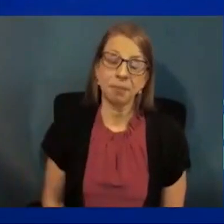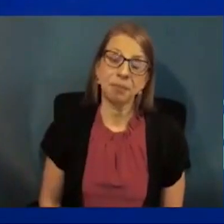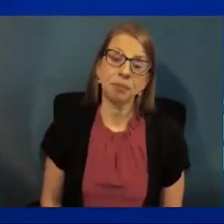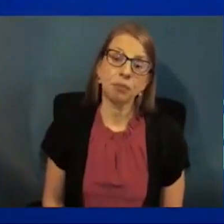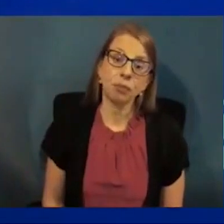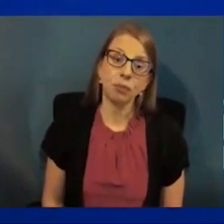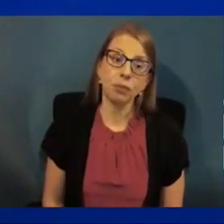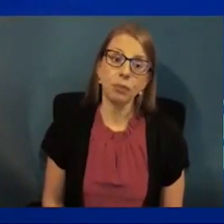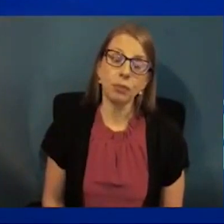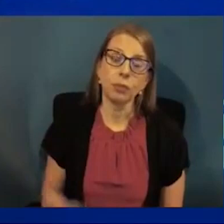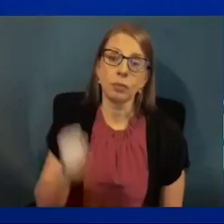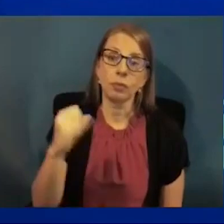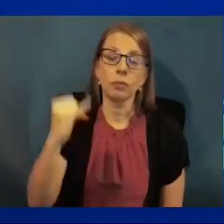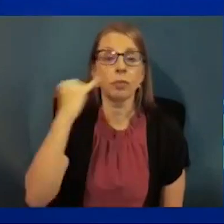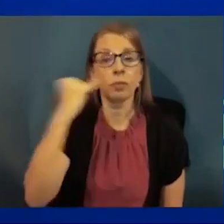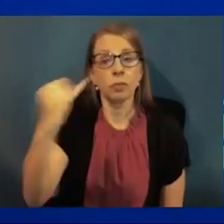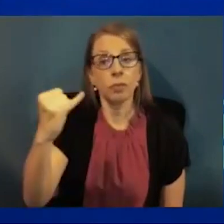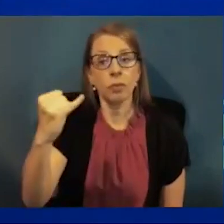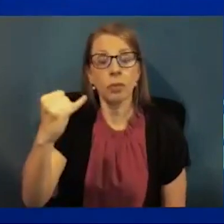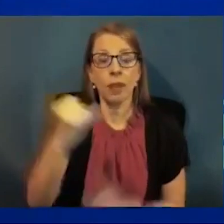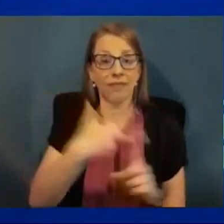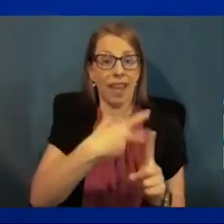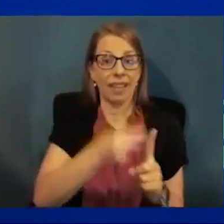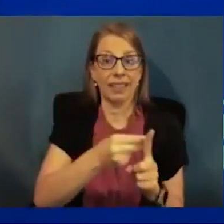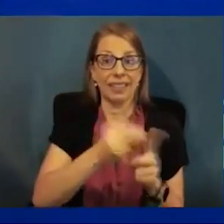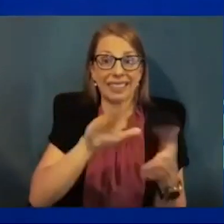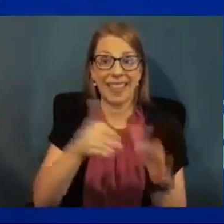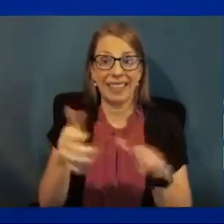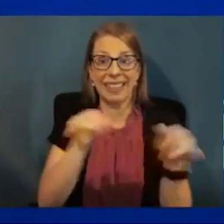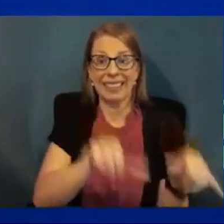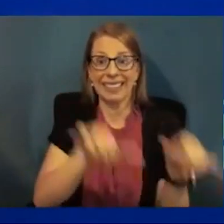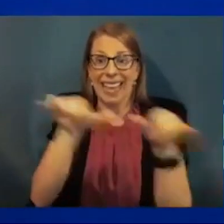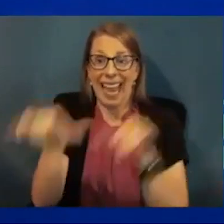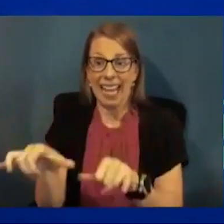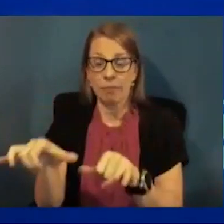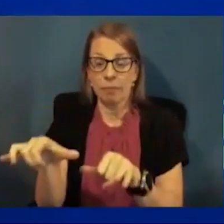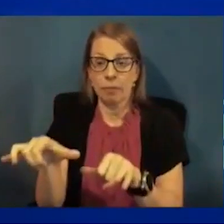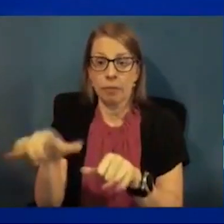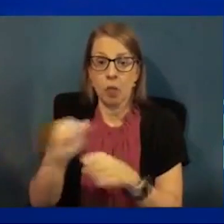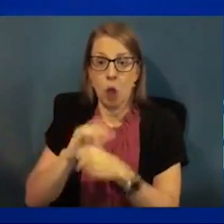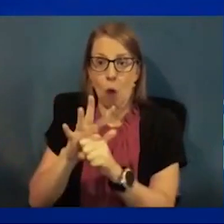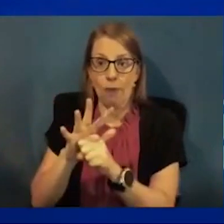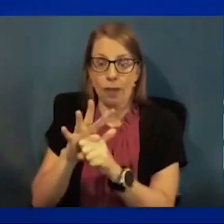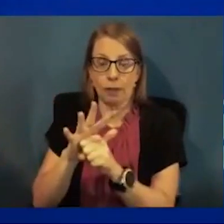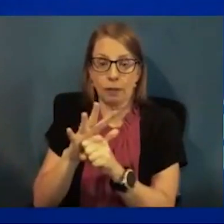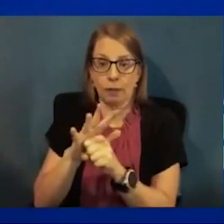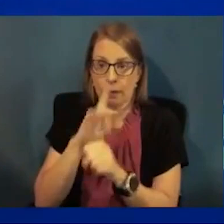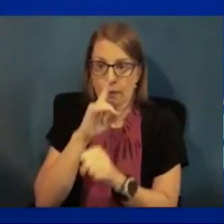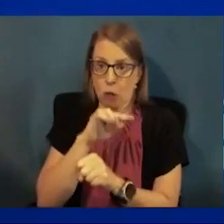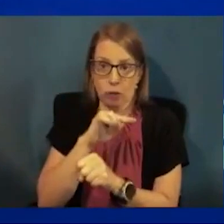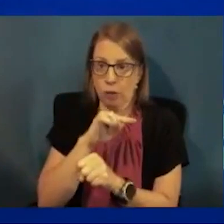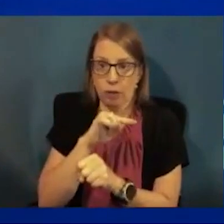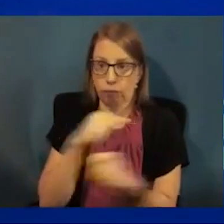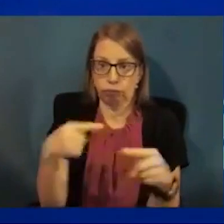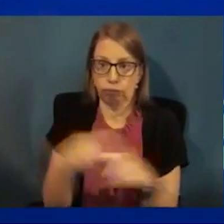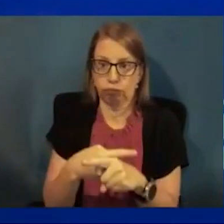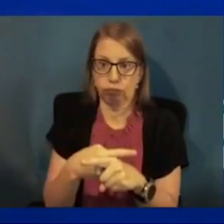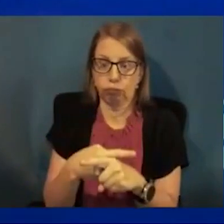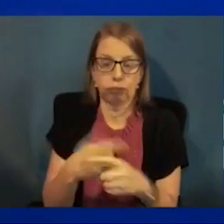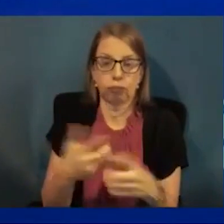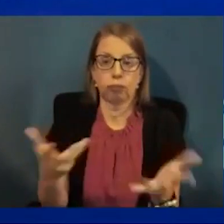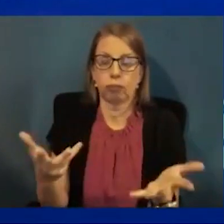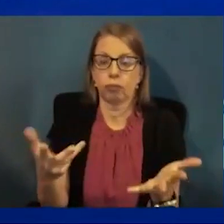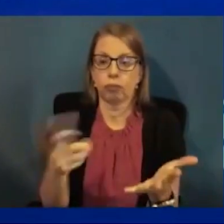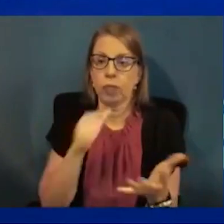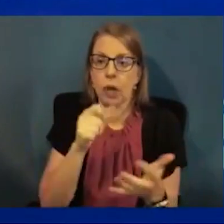vaccination is as deadly as COVID is just false. It is just false. And so I have